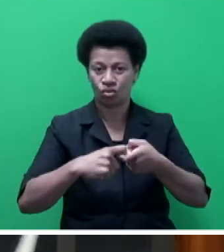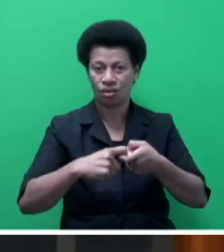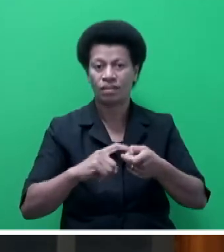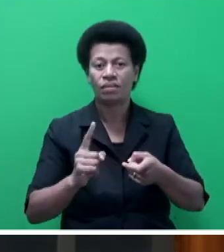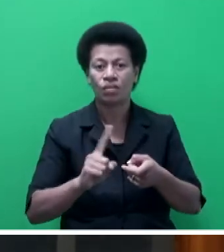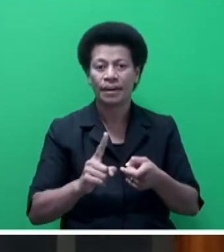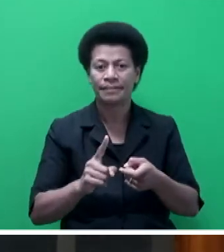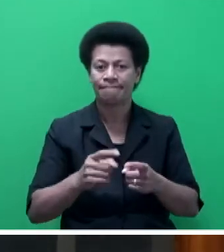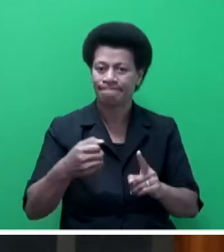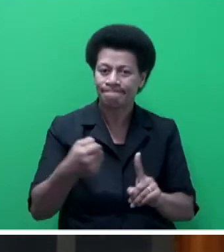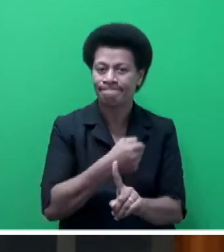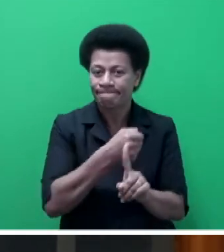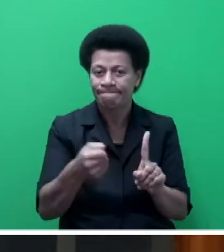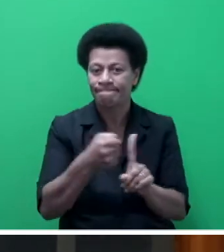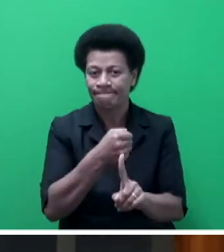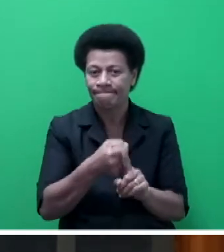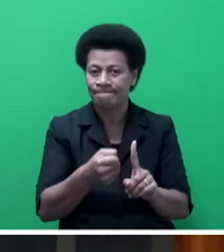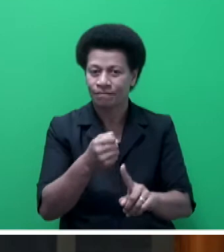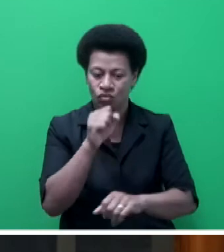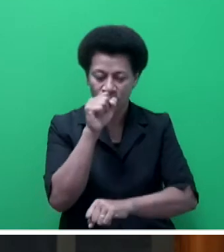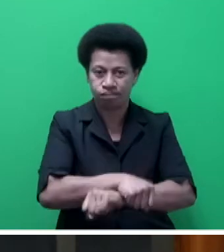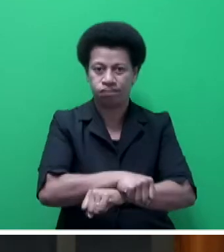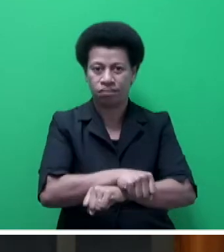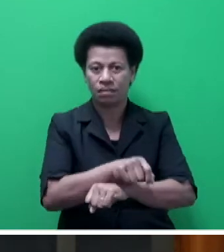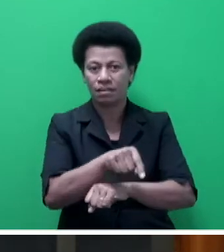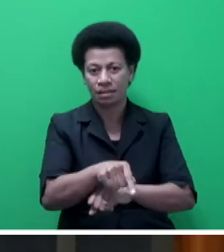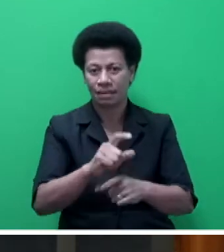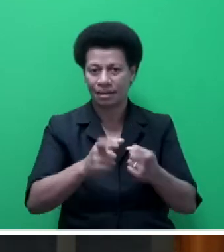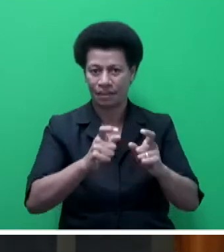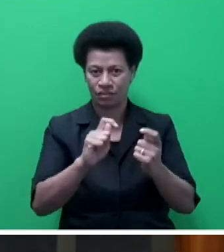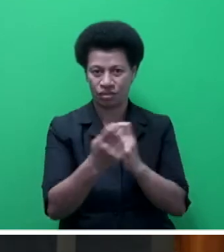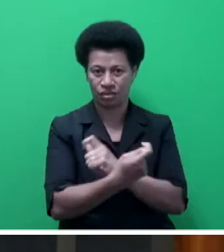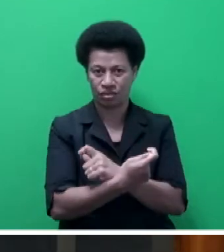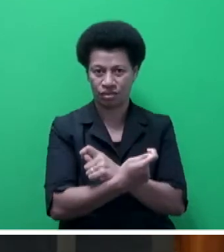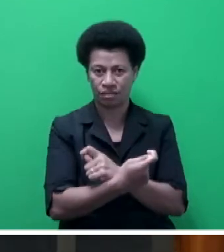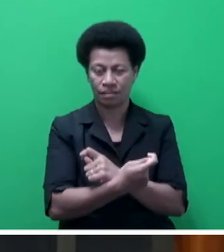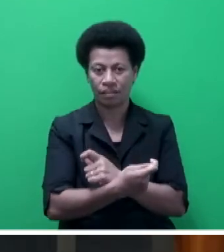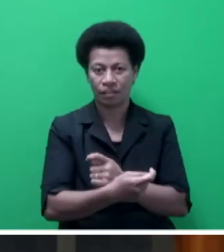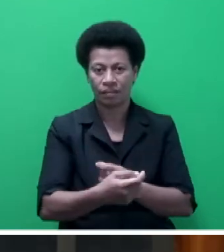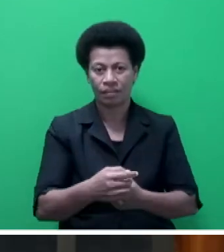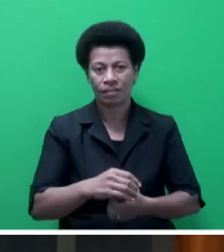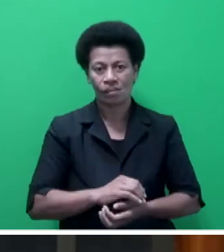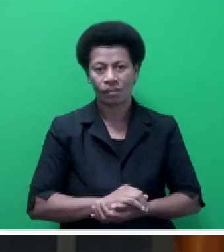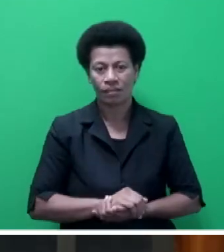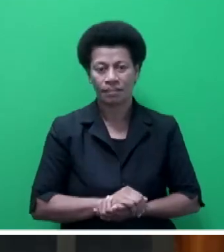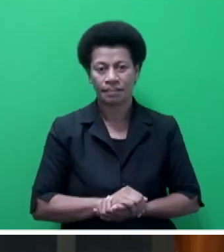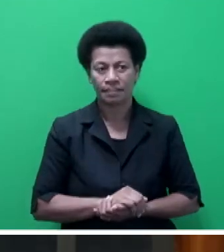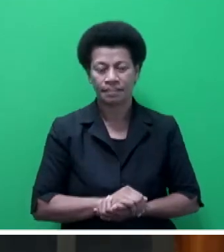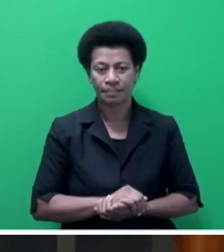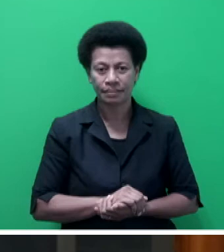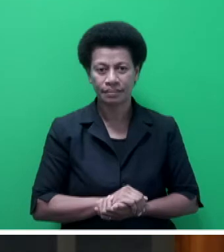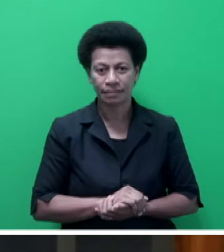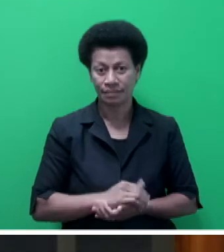change. Mr. Speaker said, given this context of my ministry,